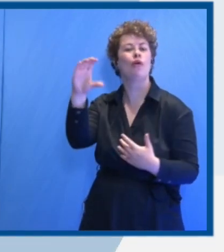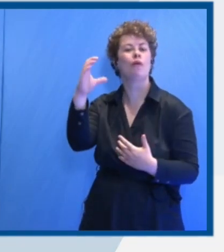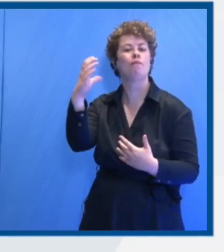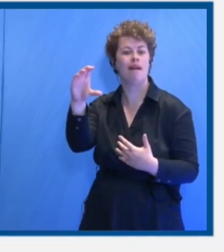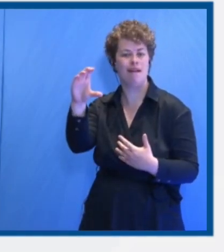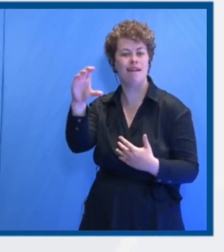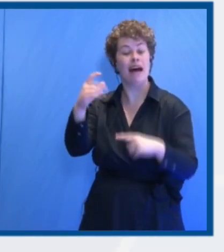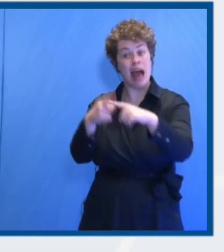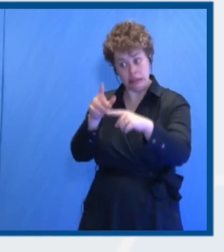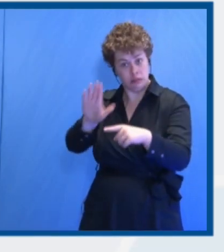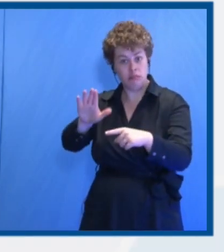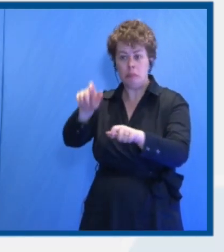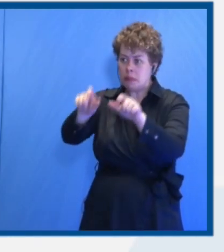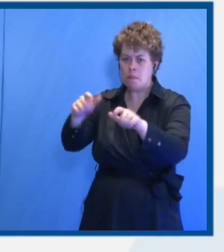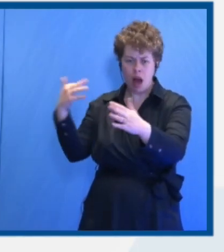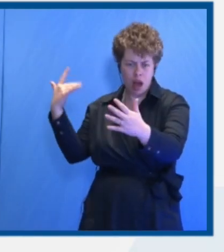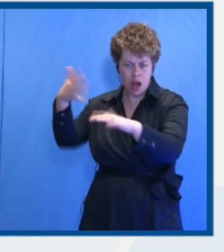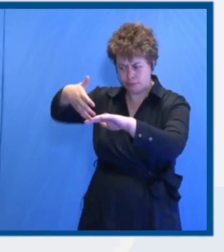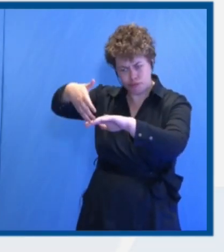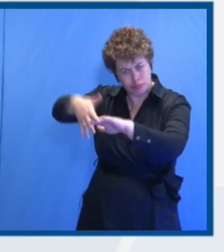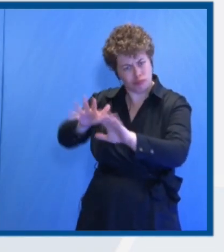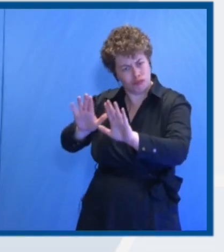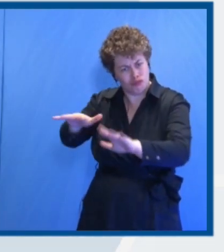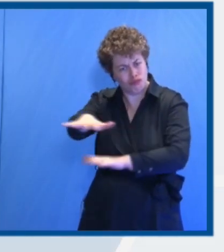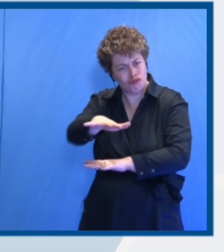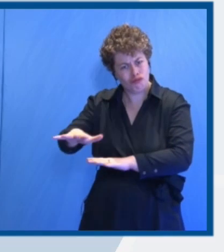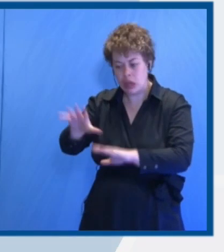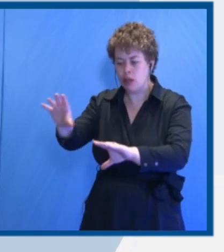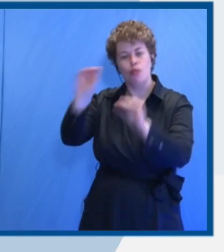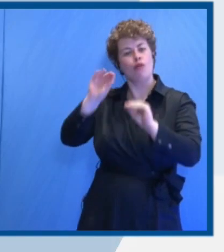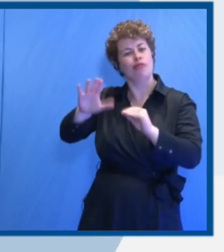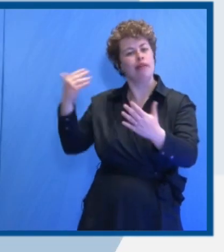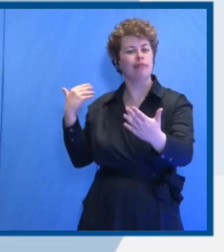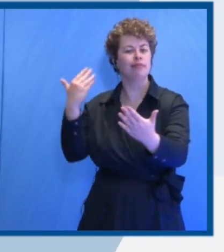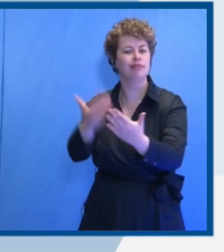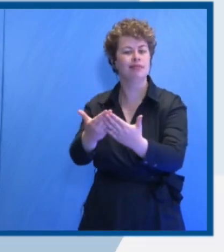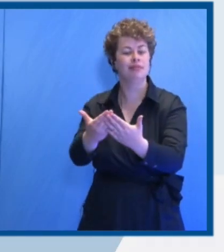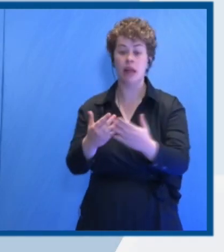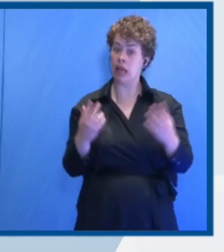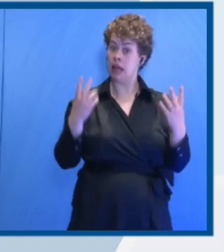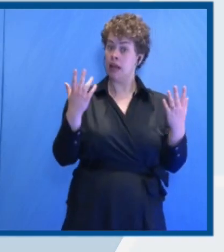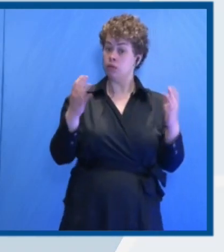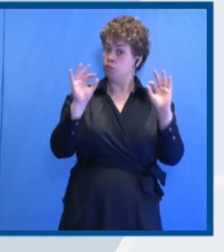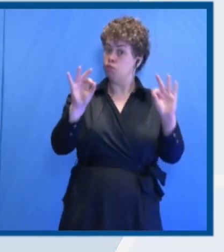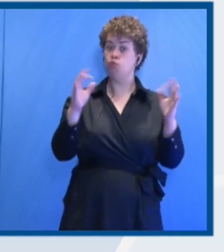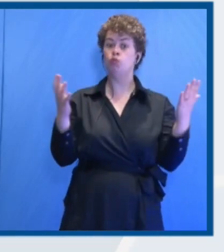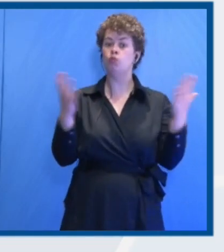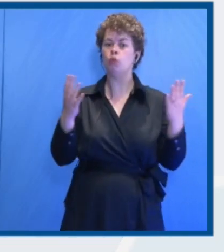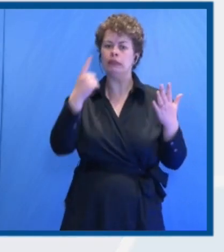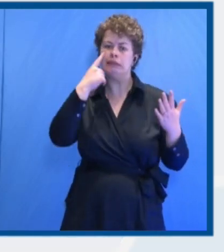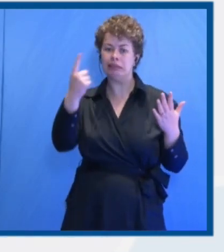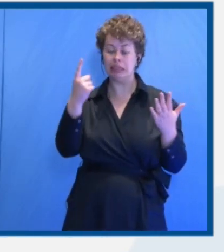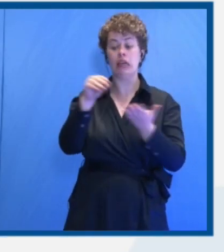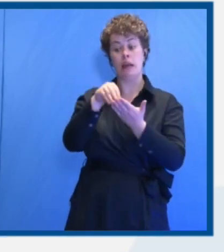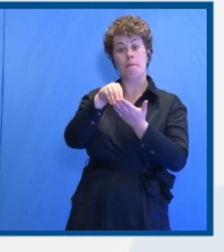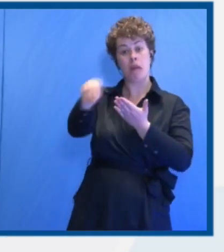traditional knowledge. But very critical is the cost-benefit analysis, looking at the